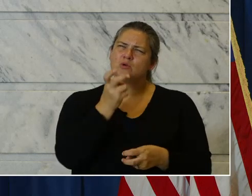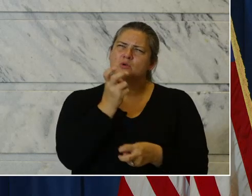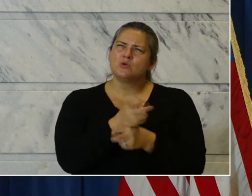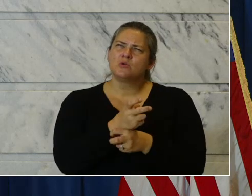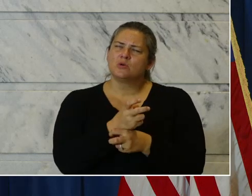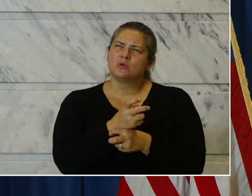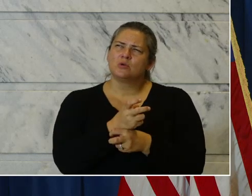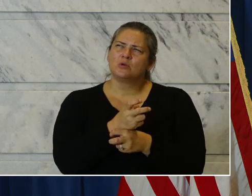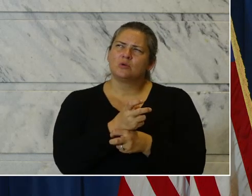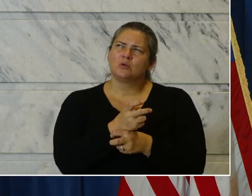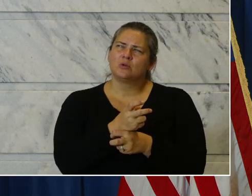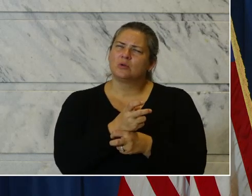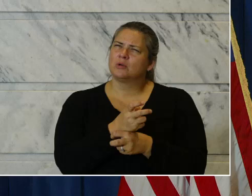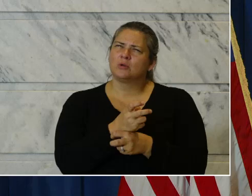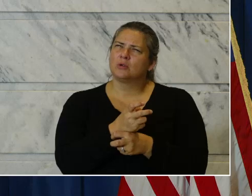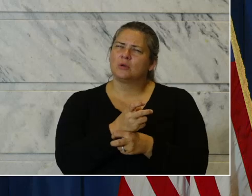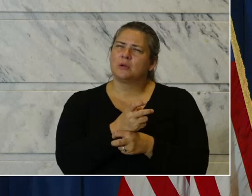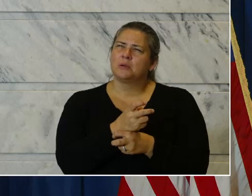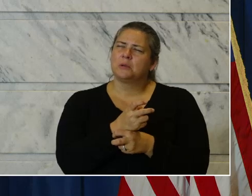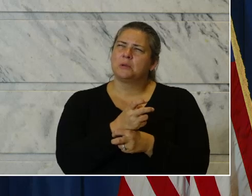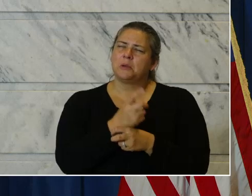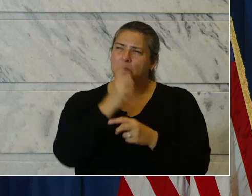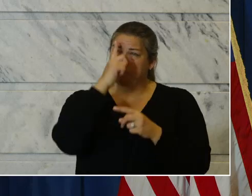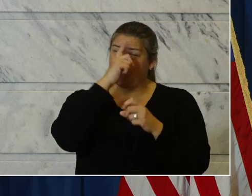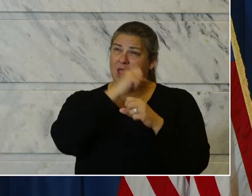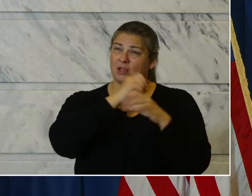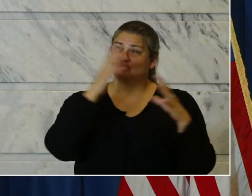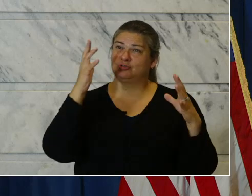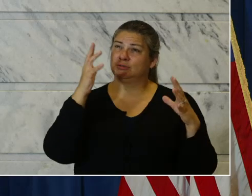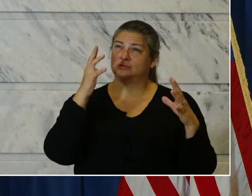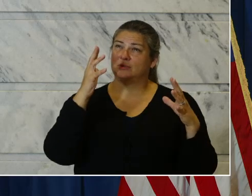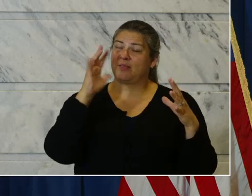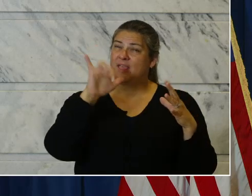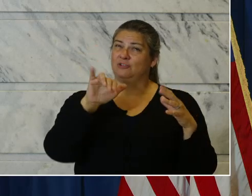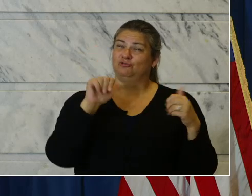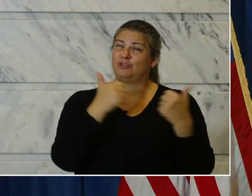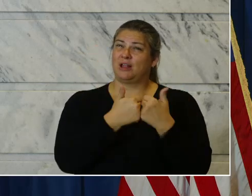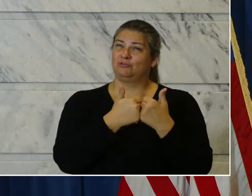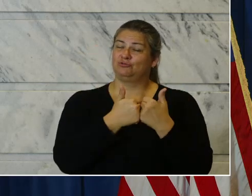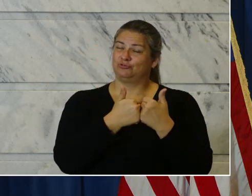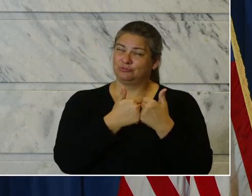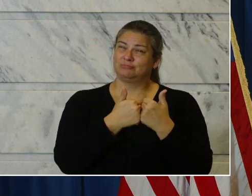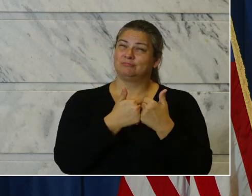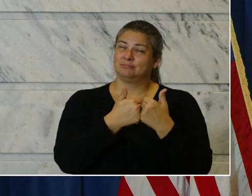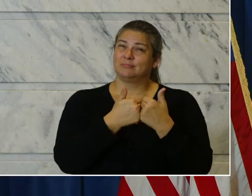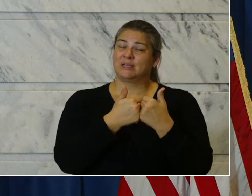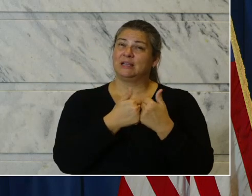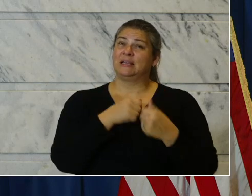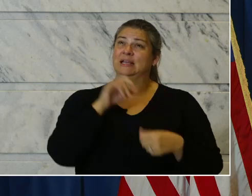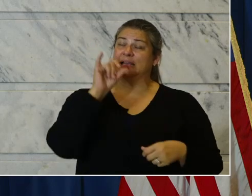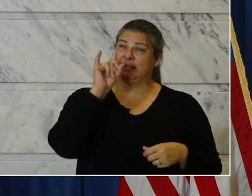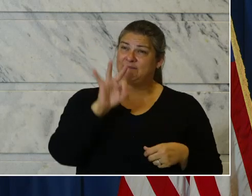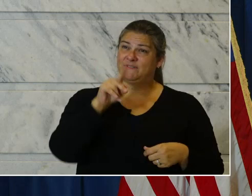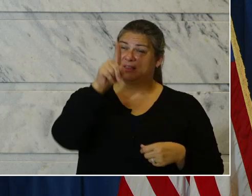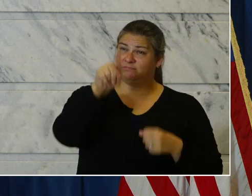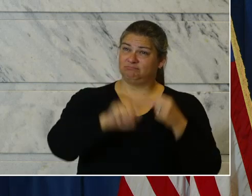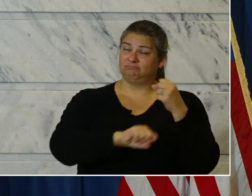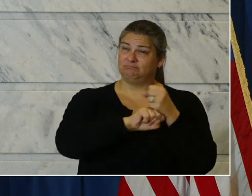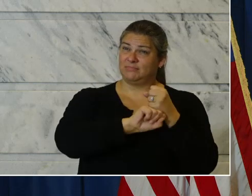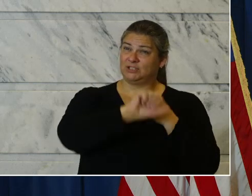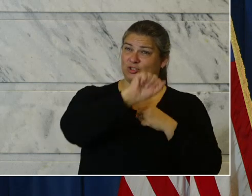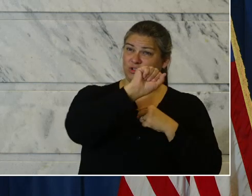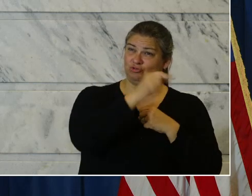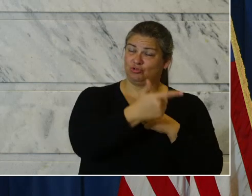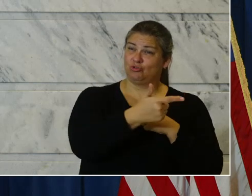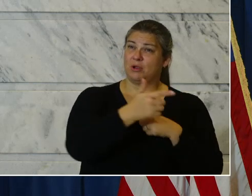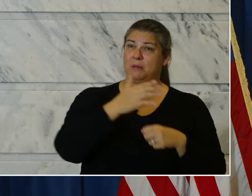that there is even this challenge that is out there. Separately, until if they side with the Attorney General's argument, it wipes